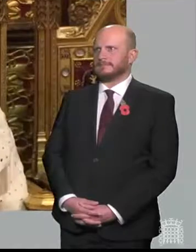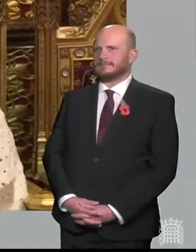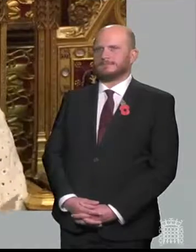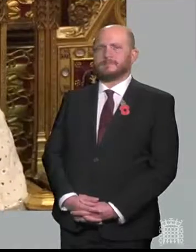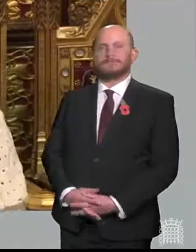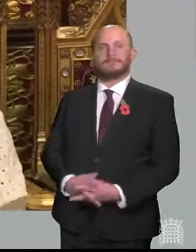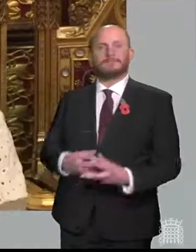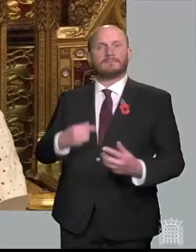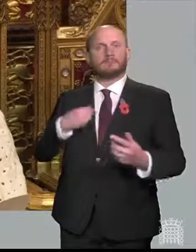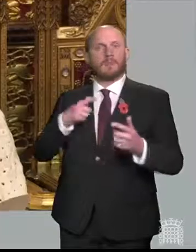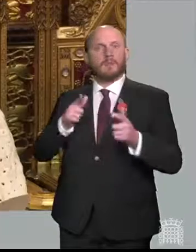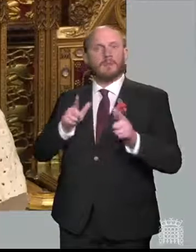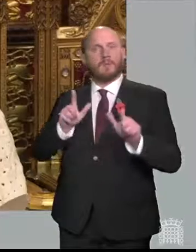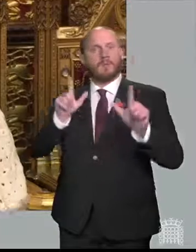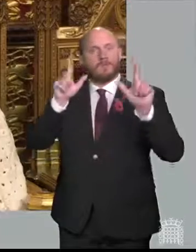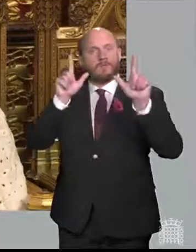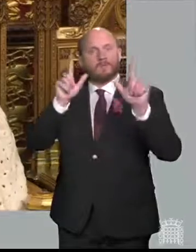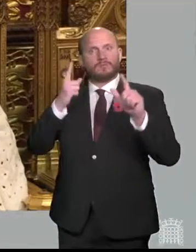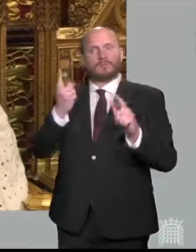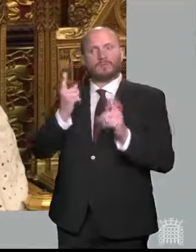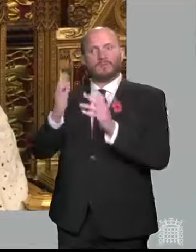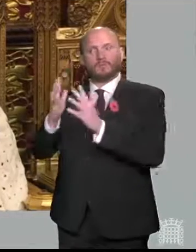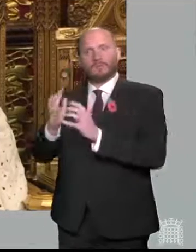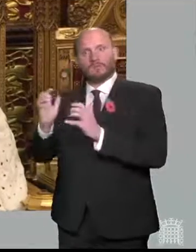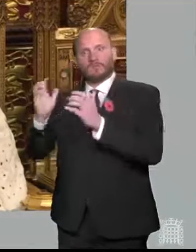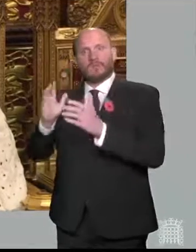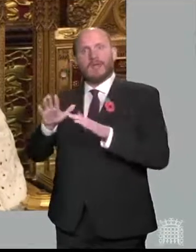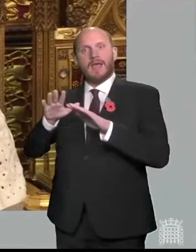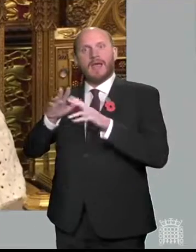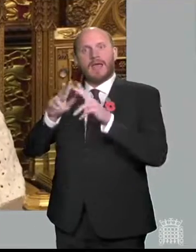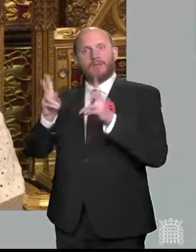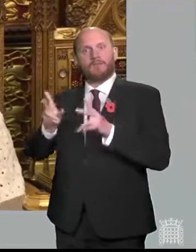My Lords and members of the House of Commons,